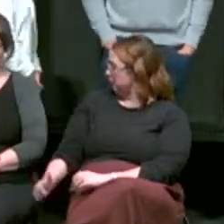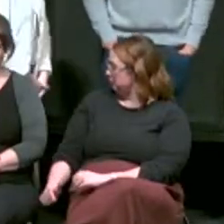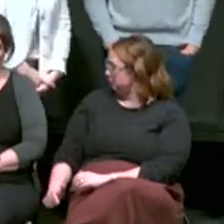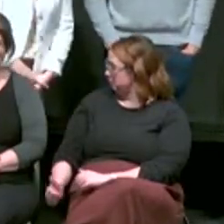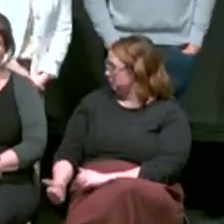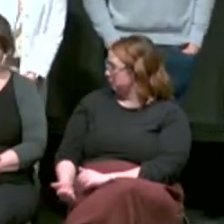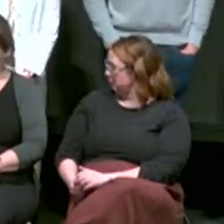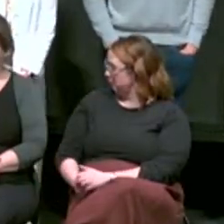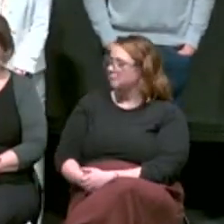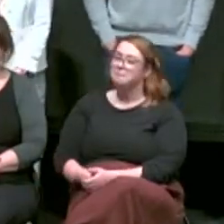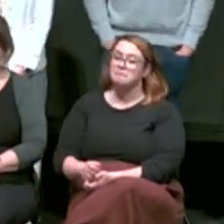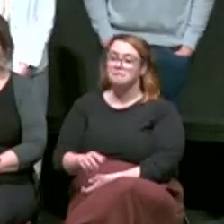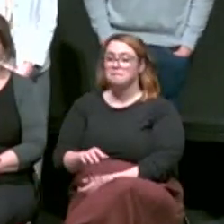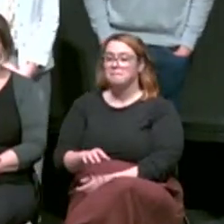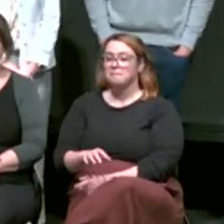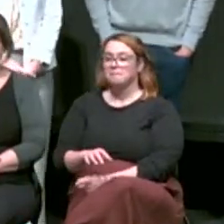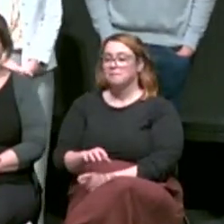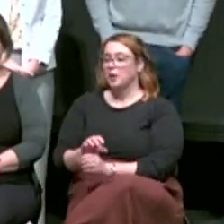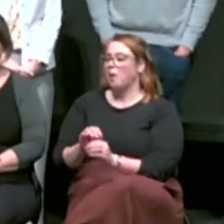No question, just a thank you.